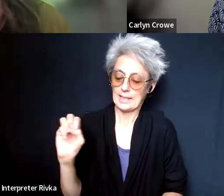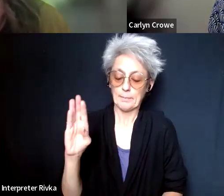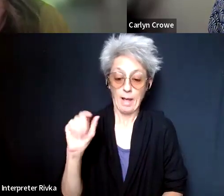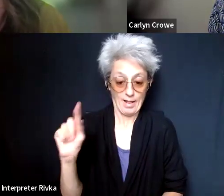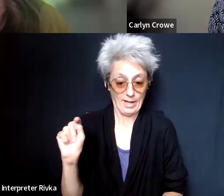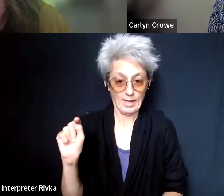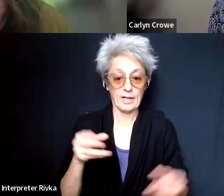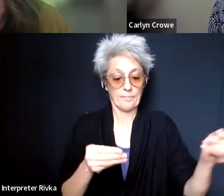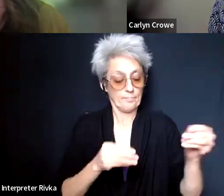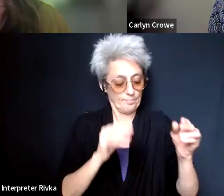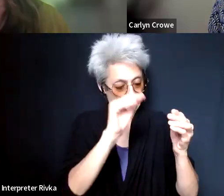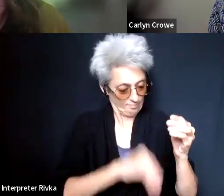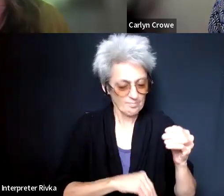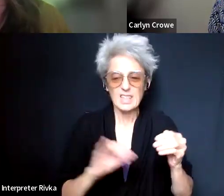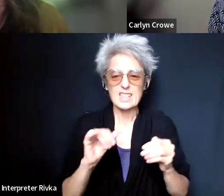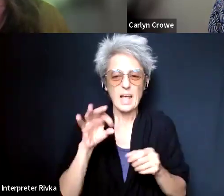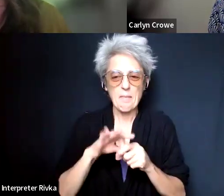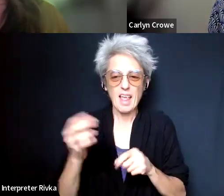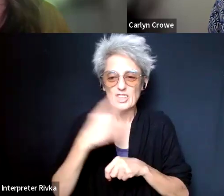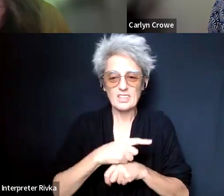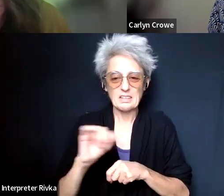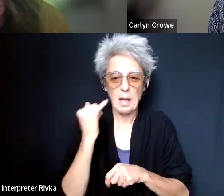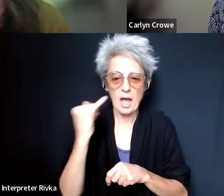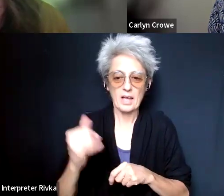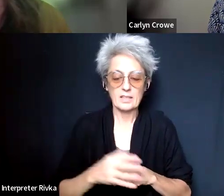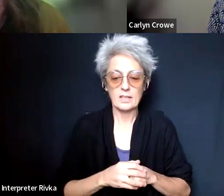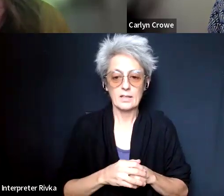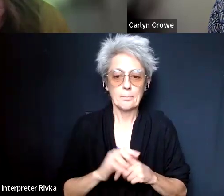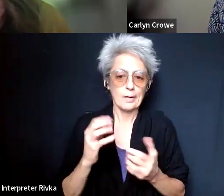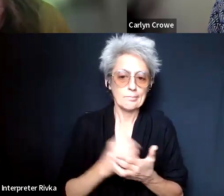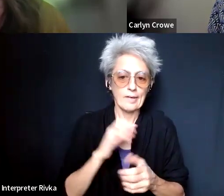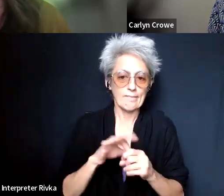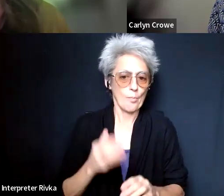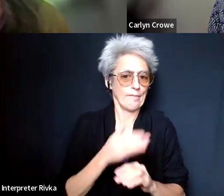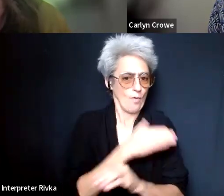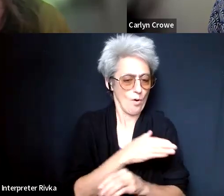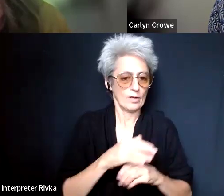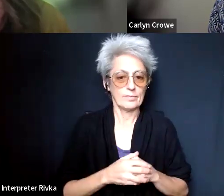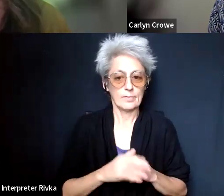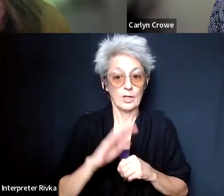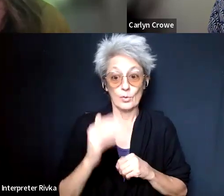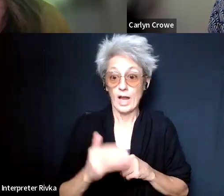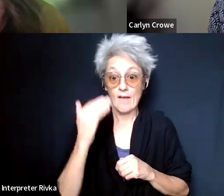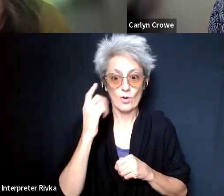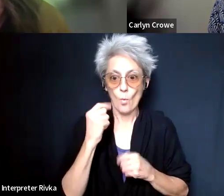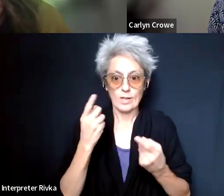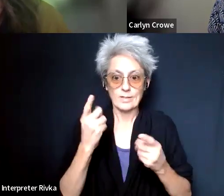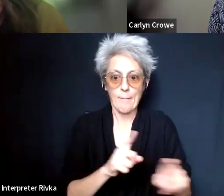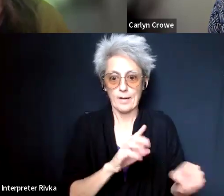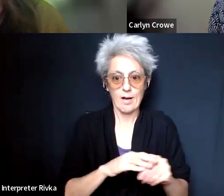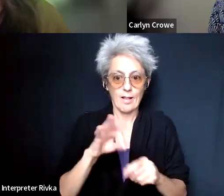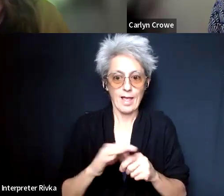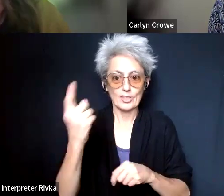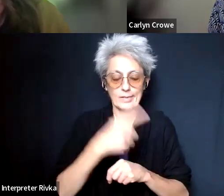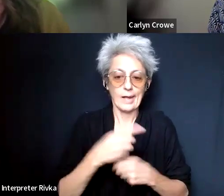on election day. It's just a way of voting before election day, because as you know, you never know what's going to happen on election day. I just had a